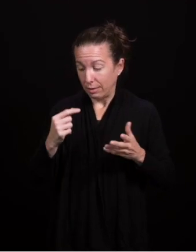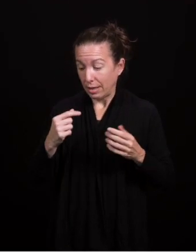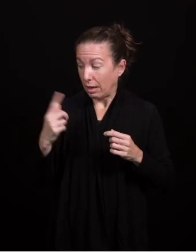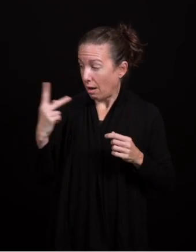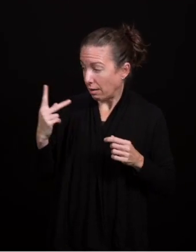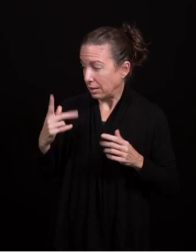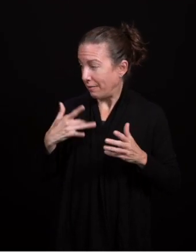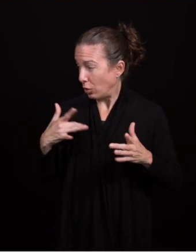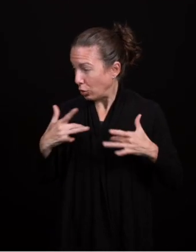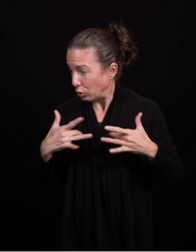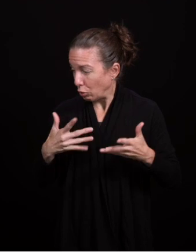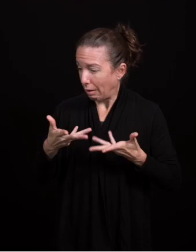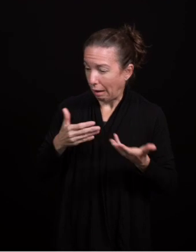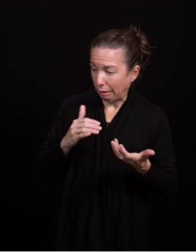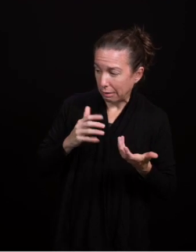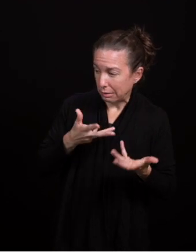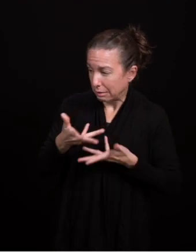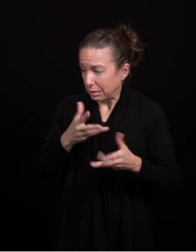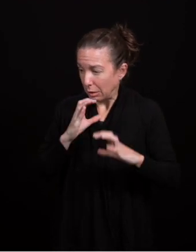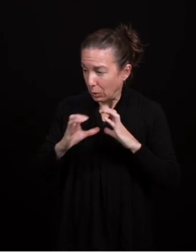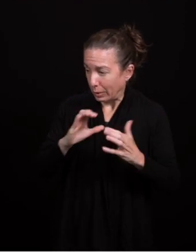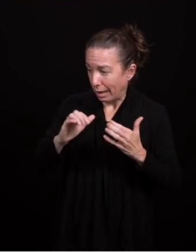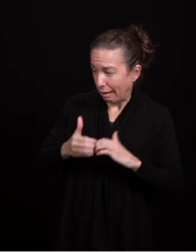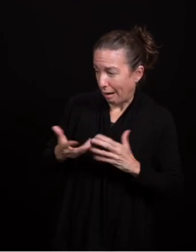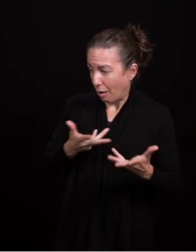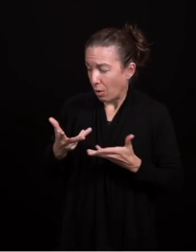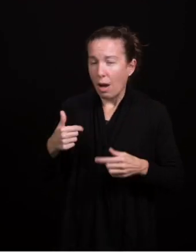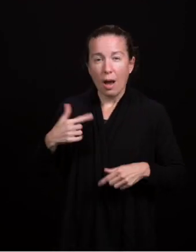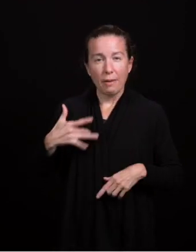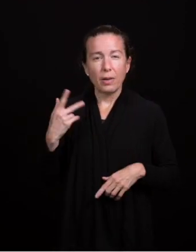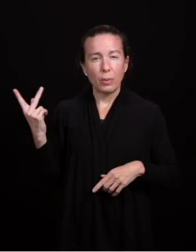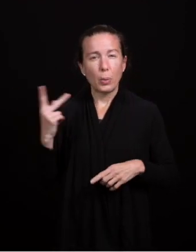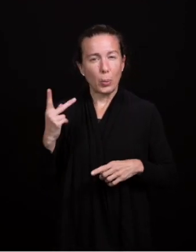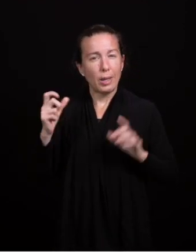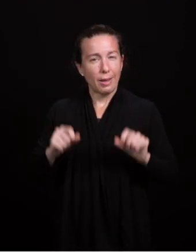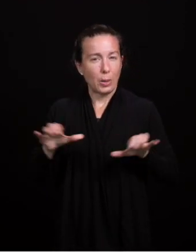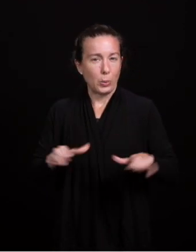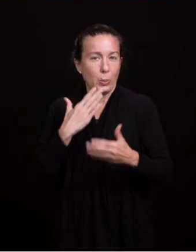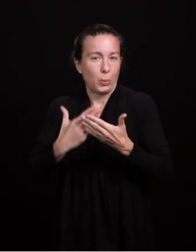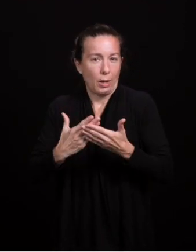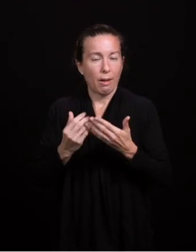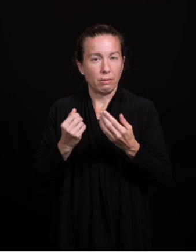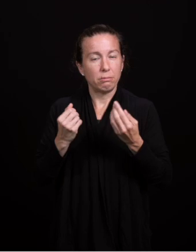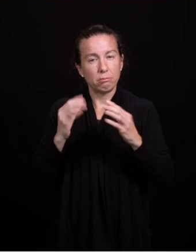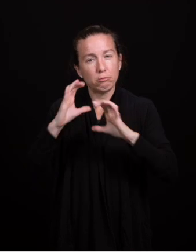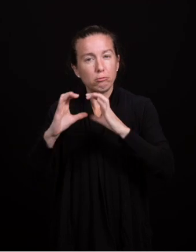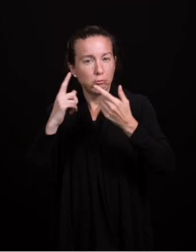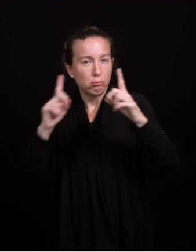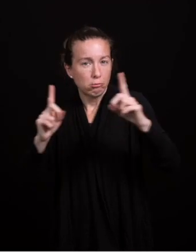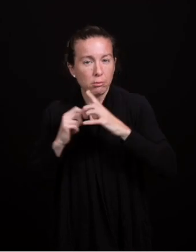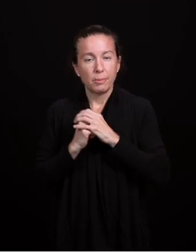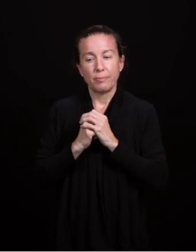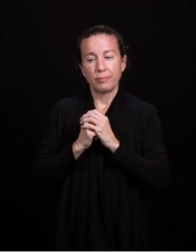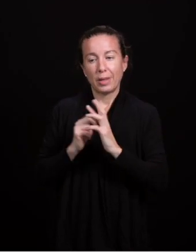able to communicate with her, we are able to do really well, and